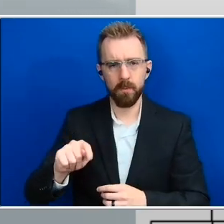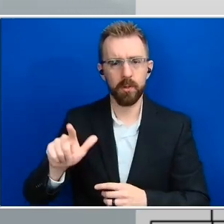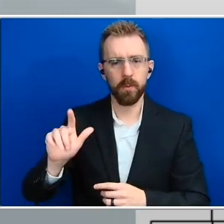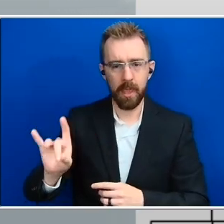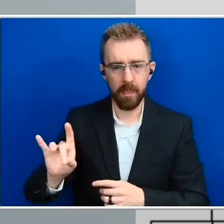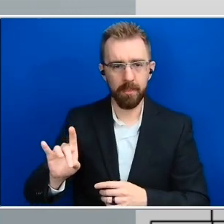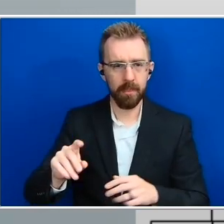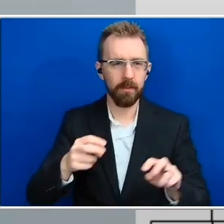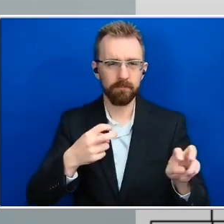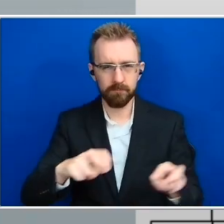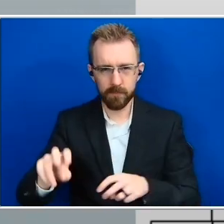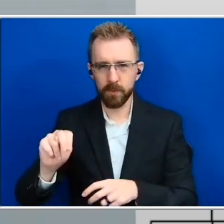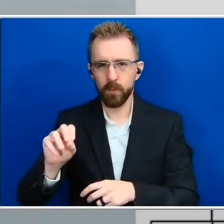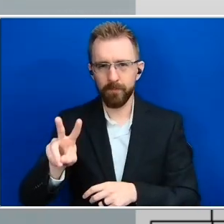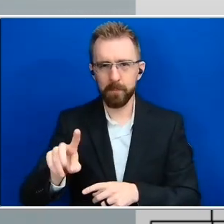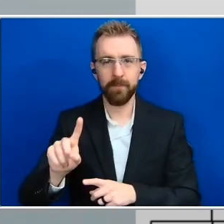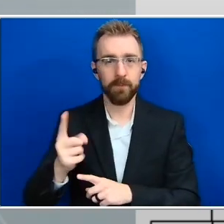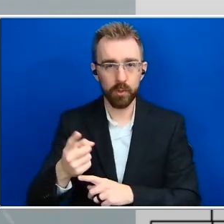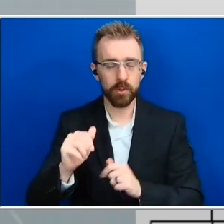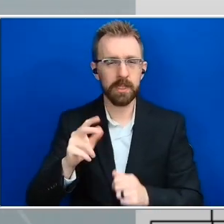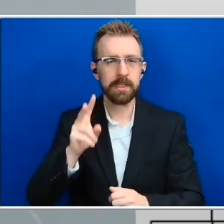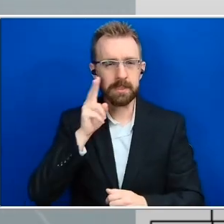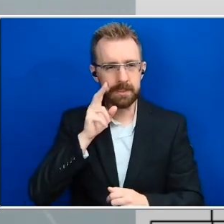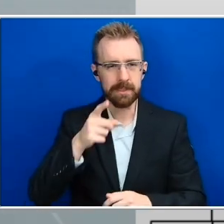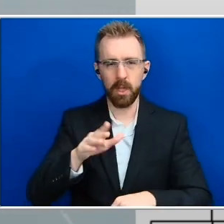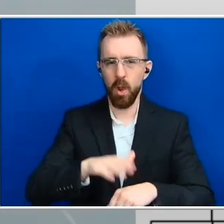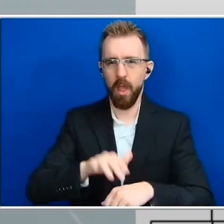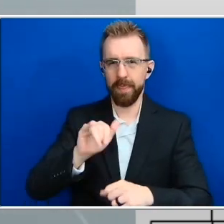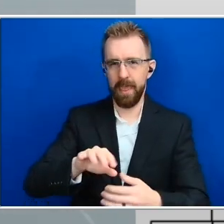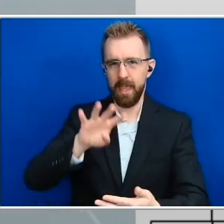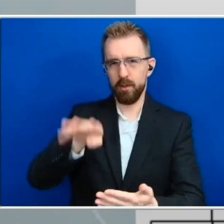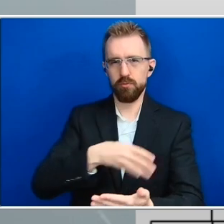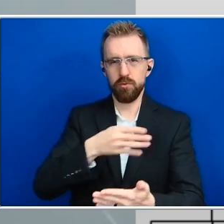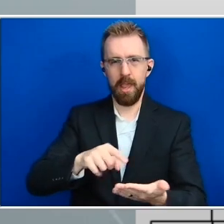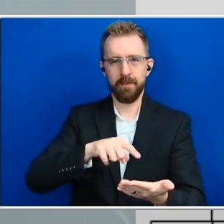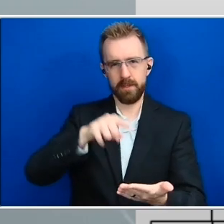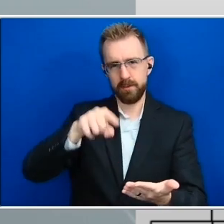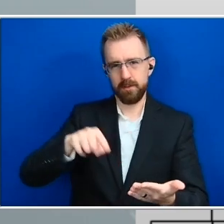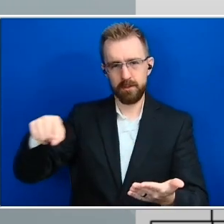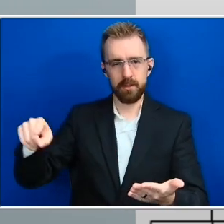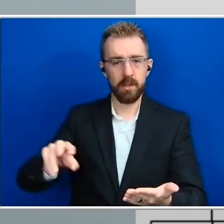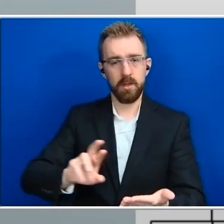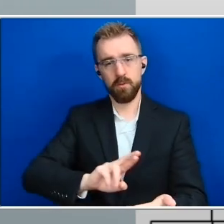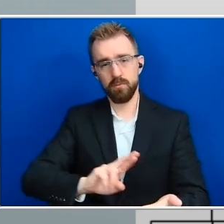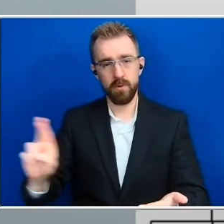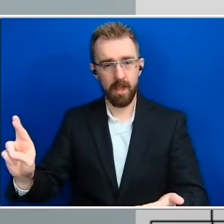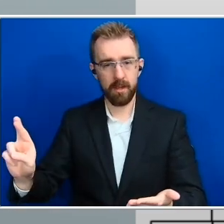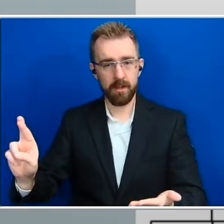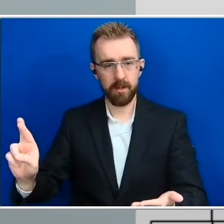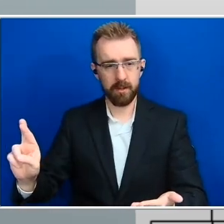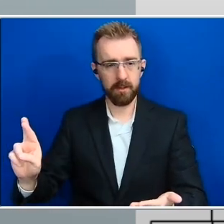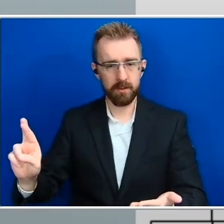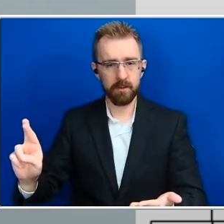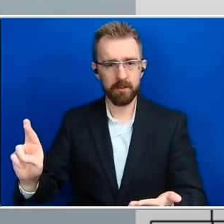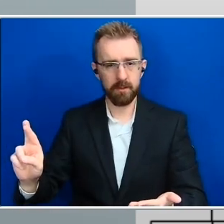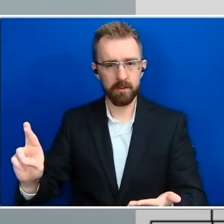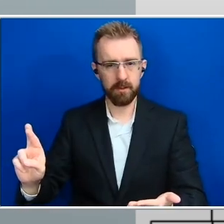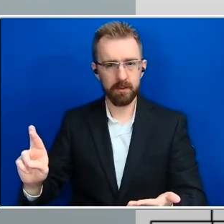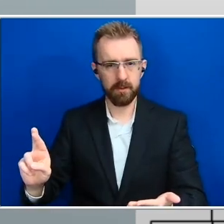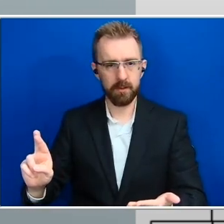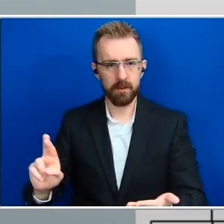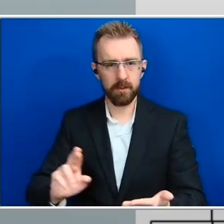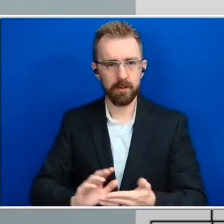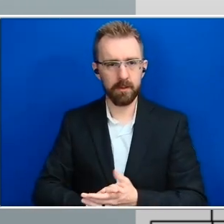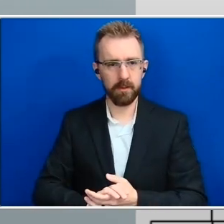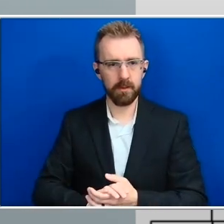1st, you can see there on that graph on the far right, we have a little bit higher COVID admissions. This is what this